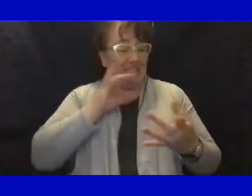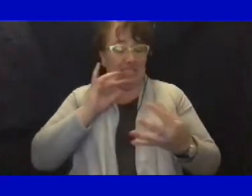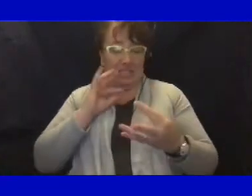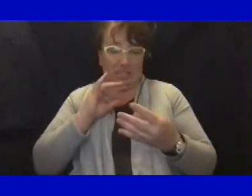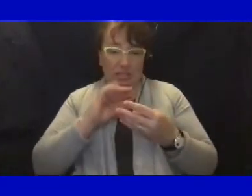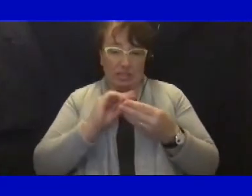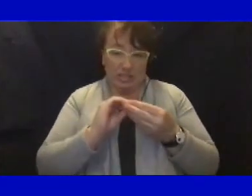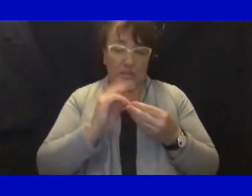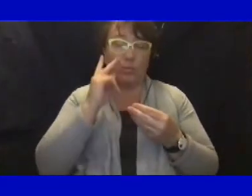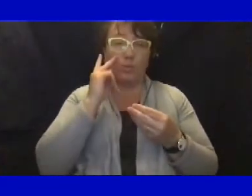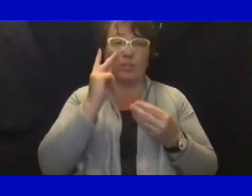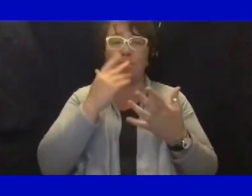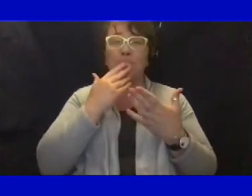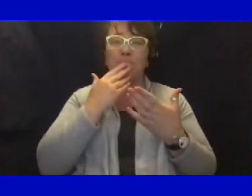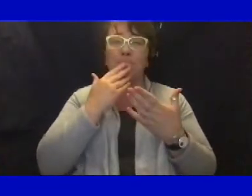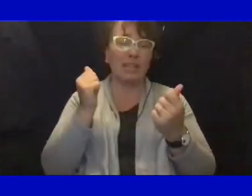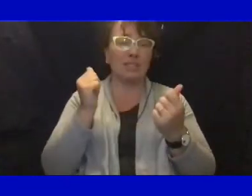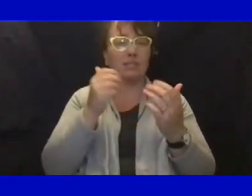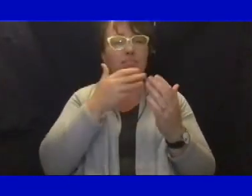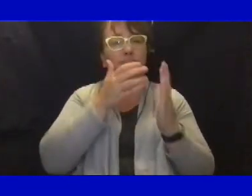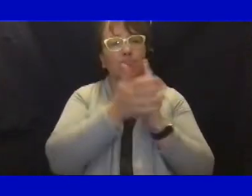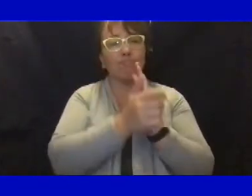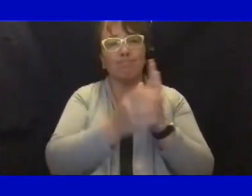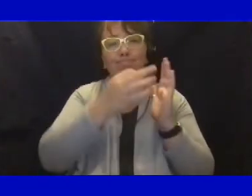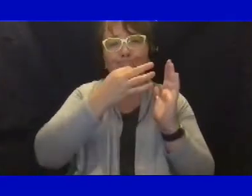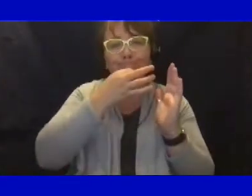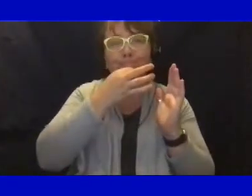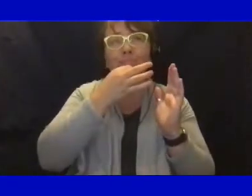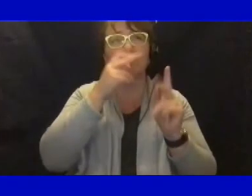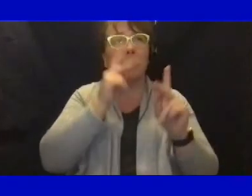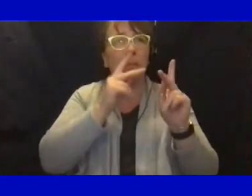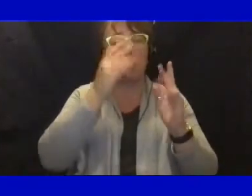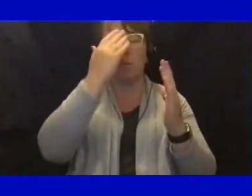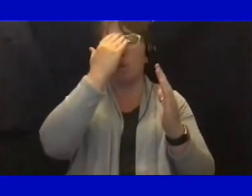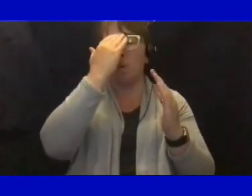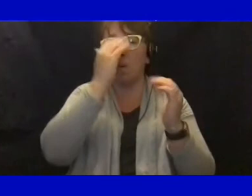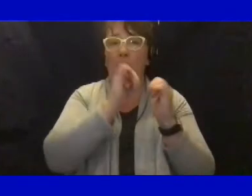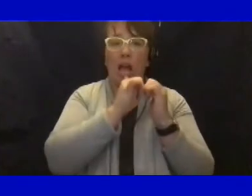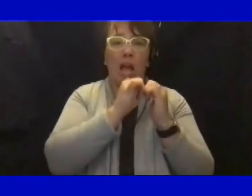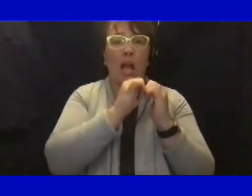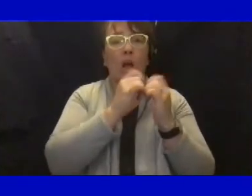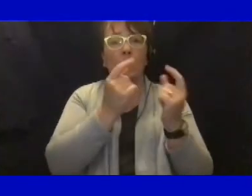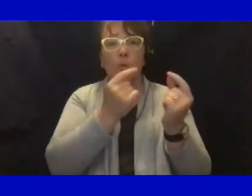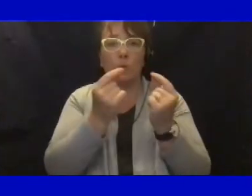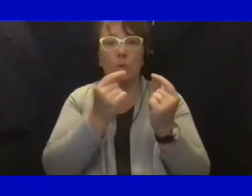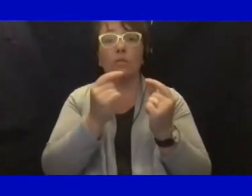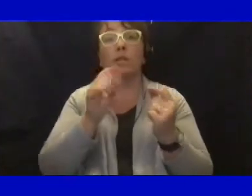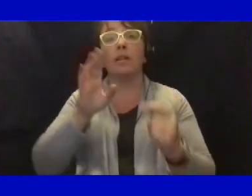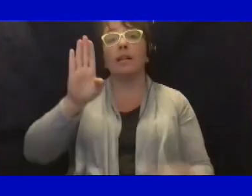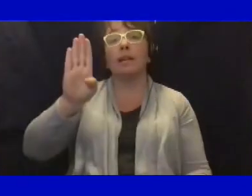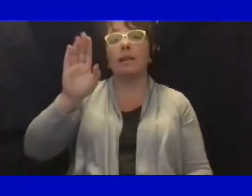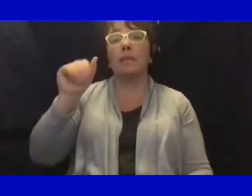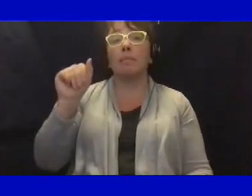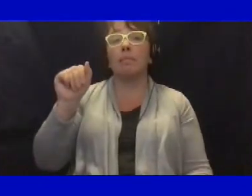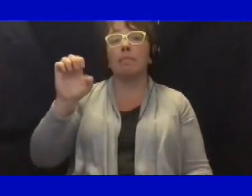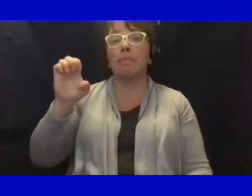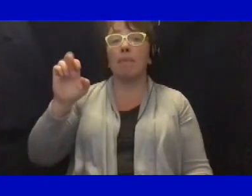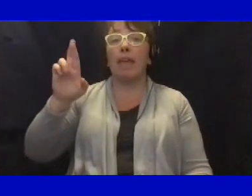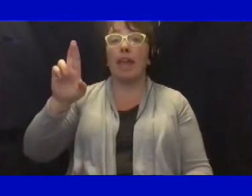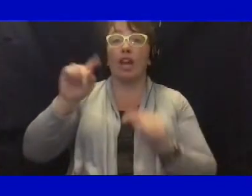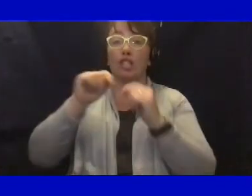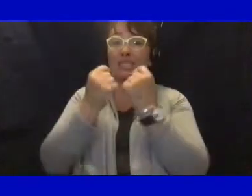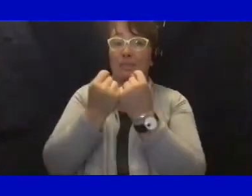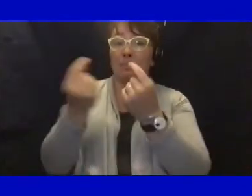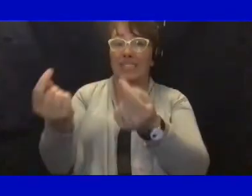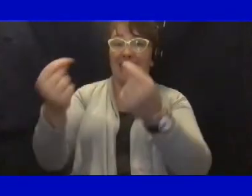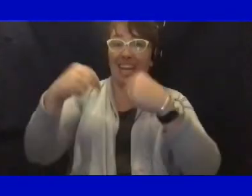best experts in the nation and in the state working on this fire. We've had the Bear team down from the U.S. Forest Service looking at these canyons. There's